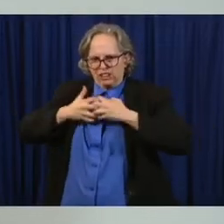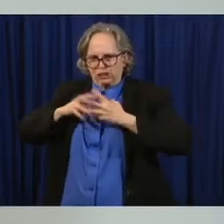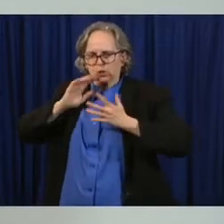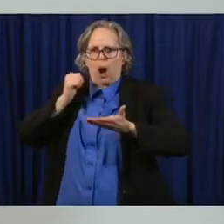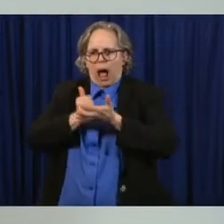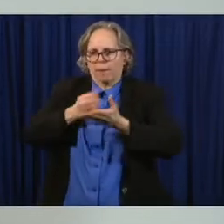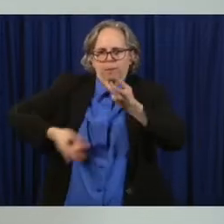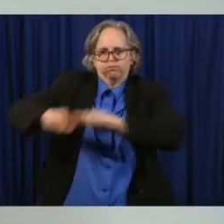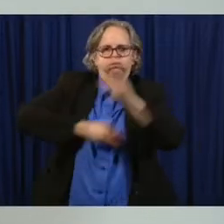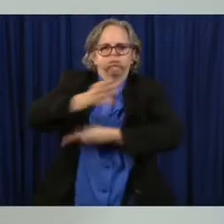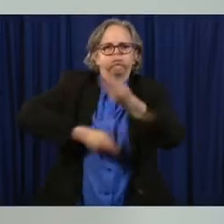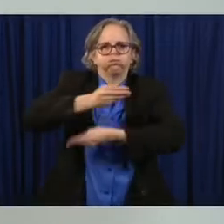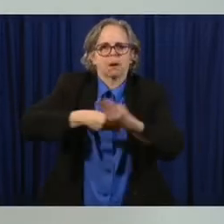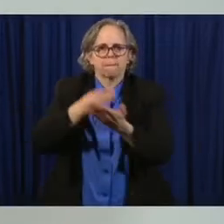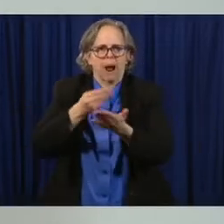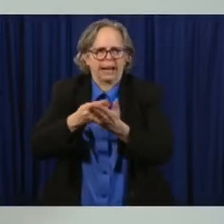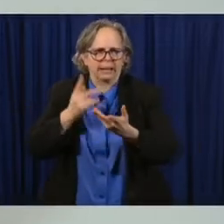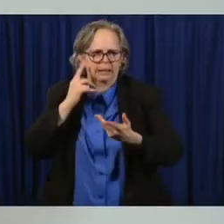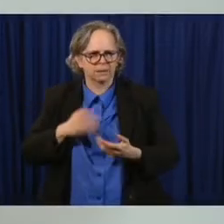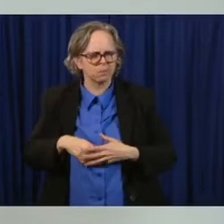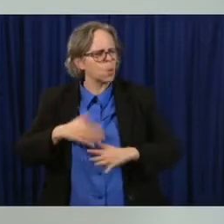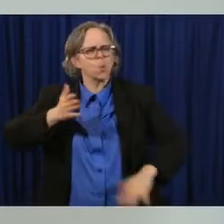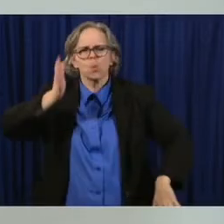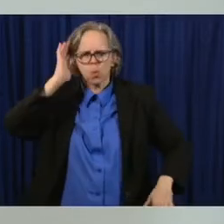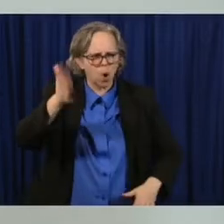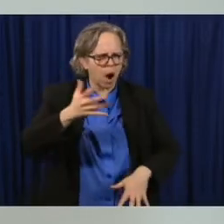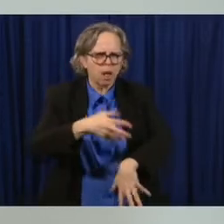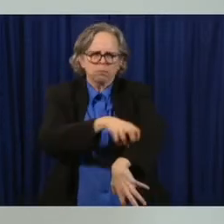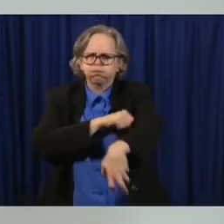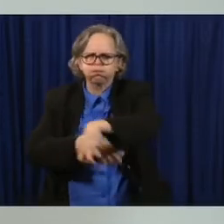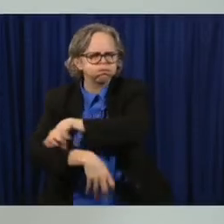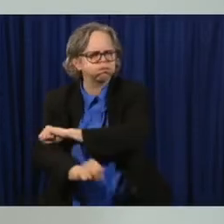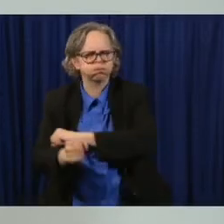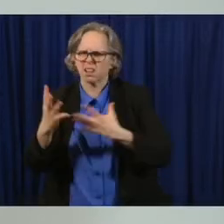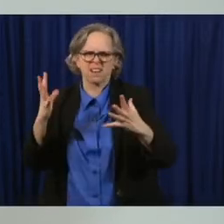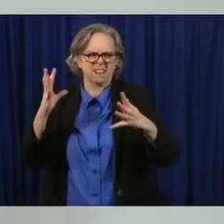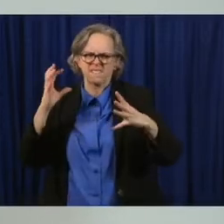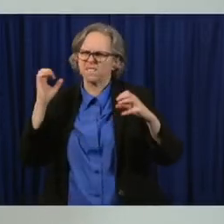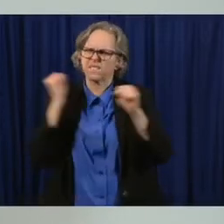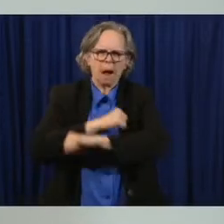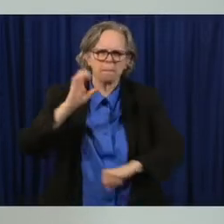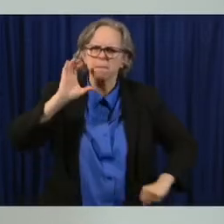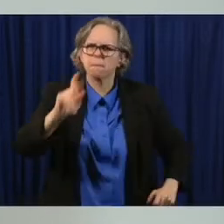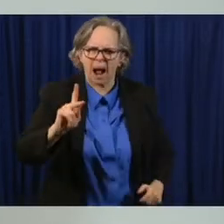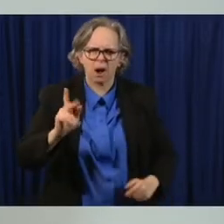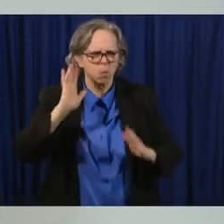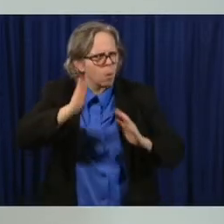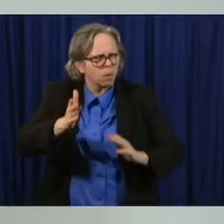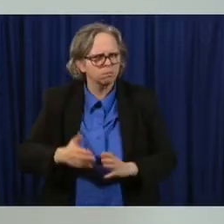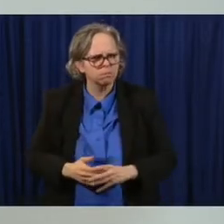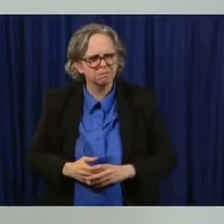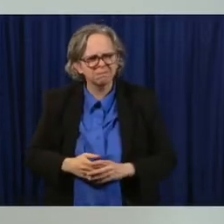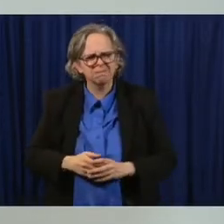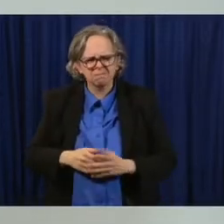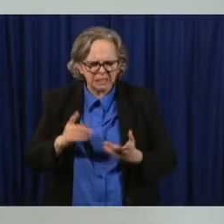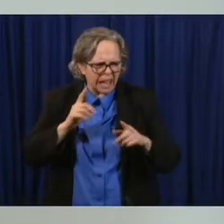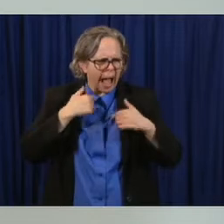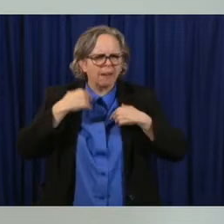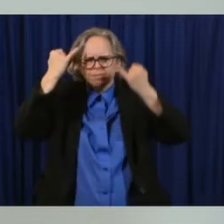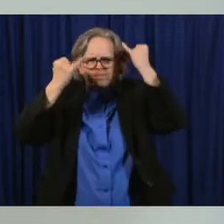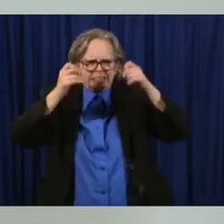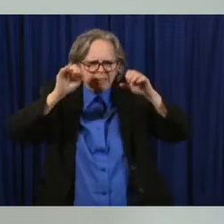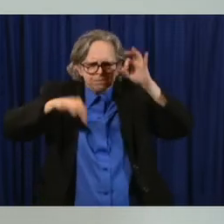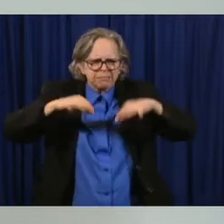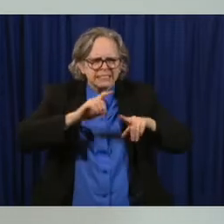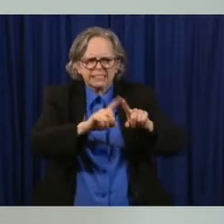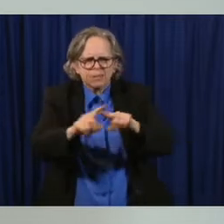we're going to fight back in many ways. Governor's going to talk to you about ways that he's been working on to fight back, and Dr. Acton's going to talk about